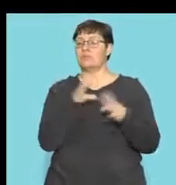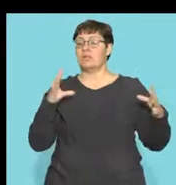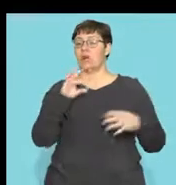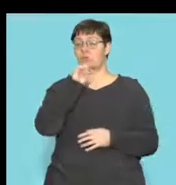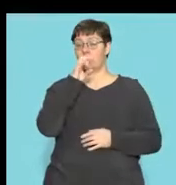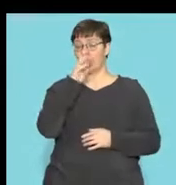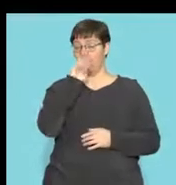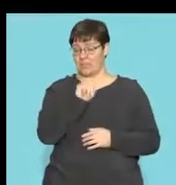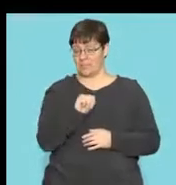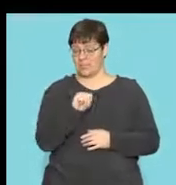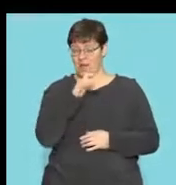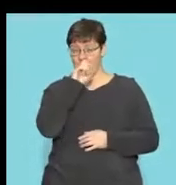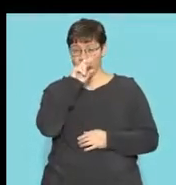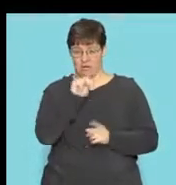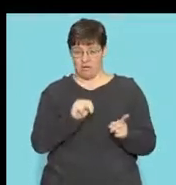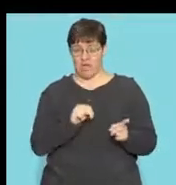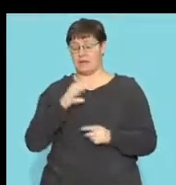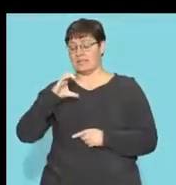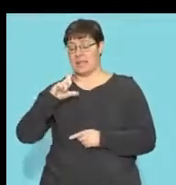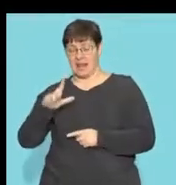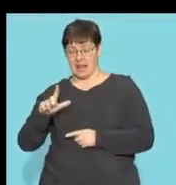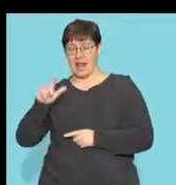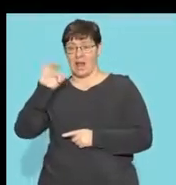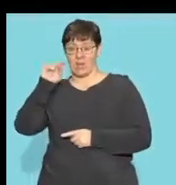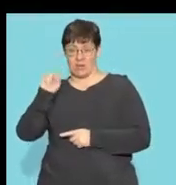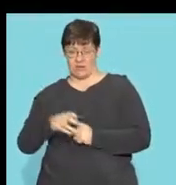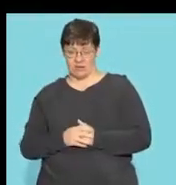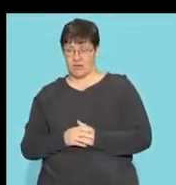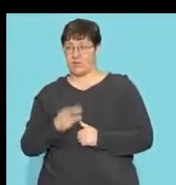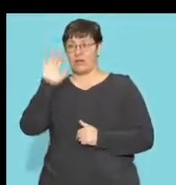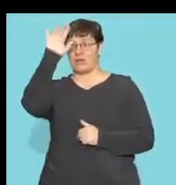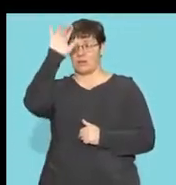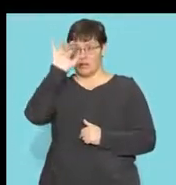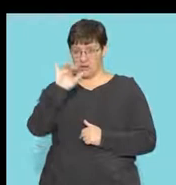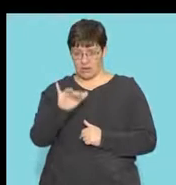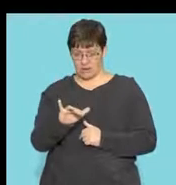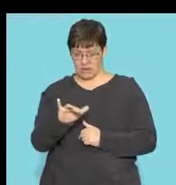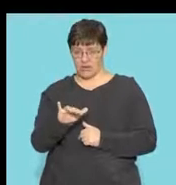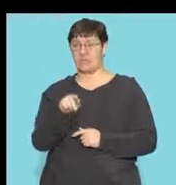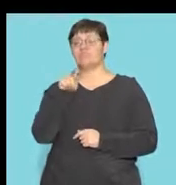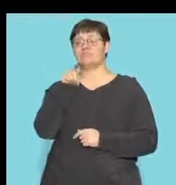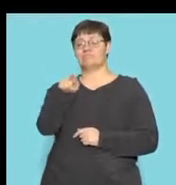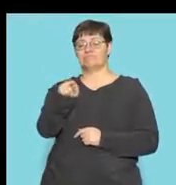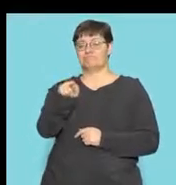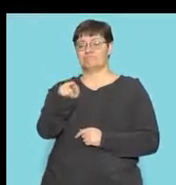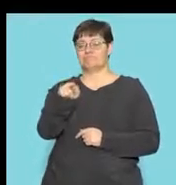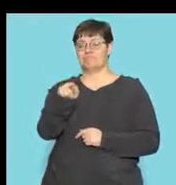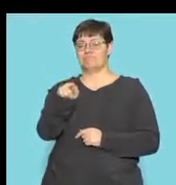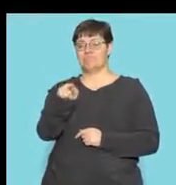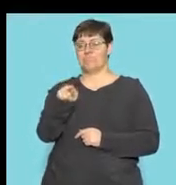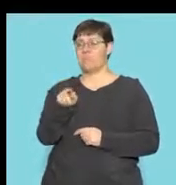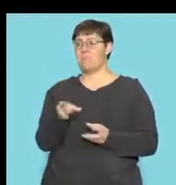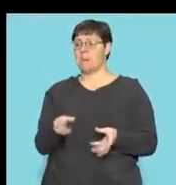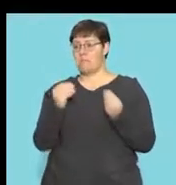sodium ions and and chloride ions in the solution. Run my finger down and there's sodium. It's